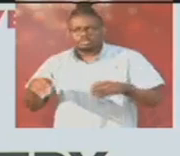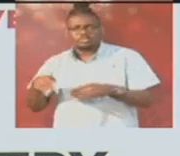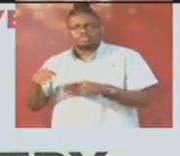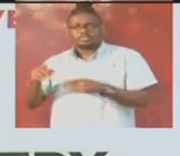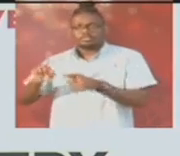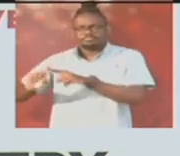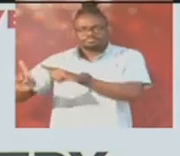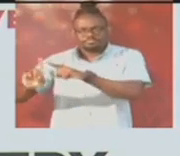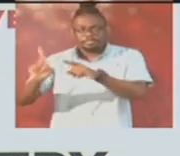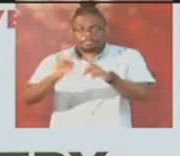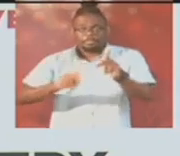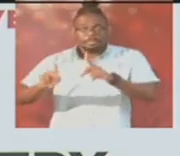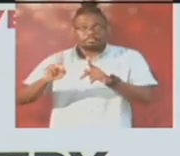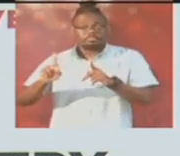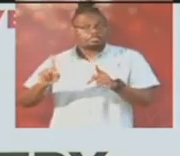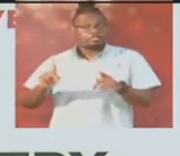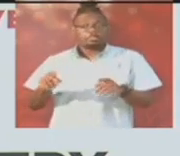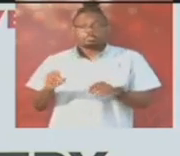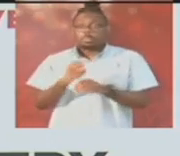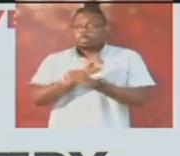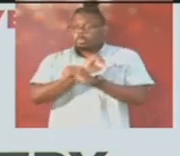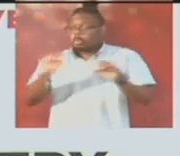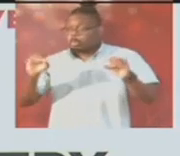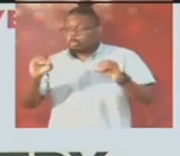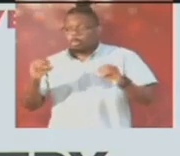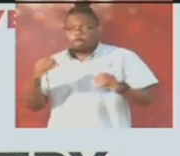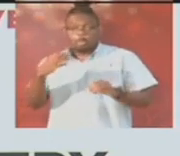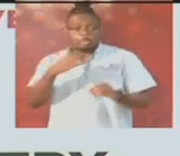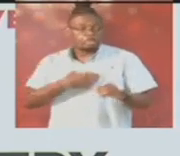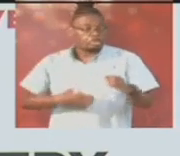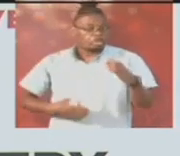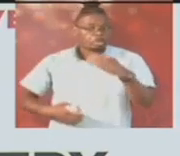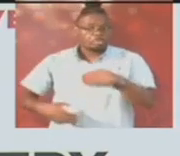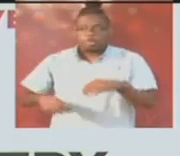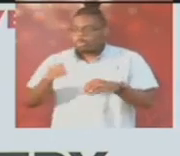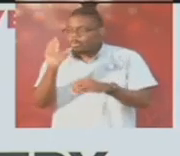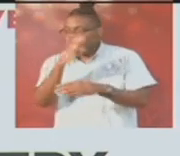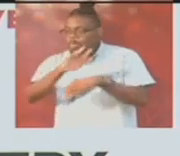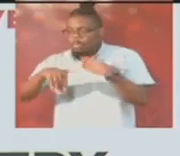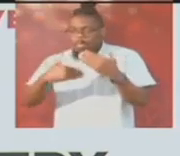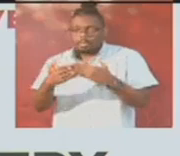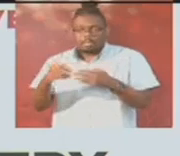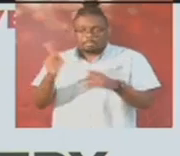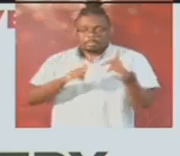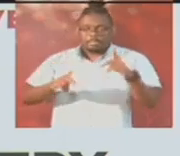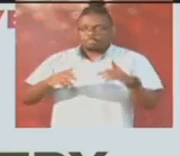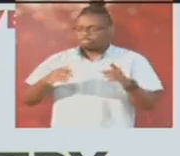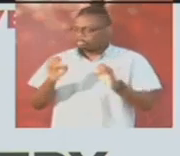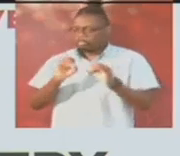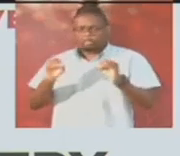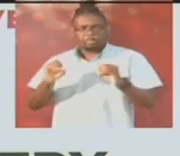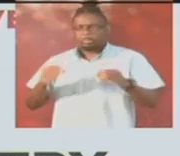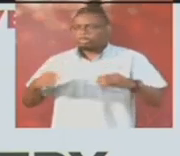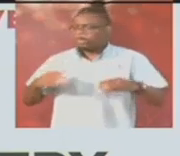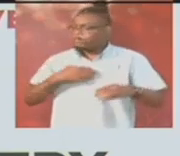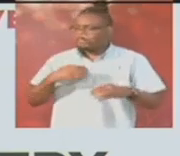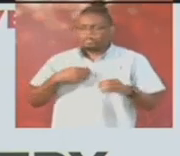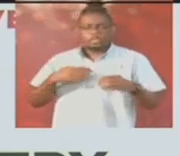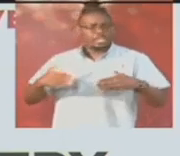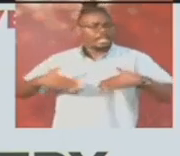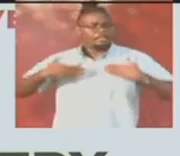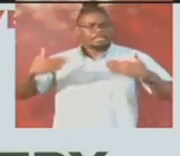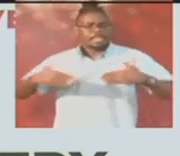have not had one customer complaint in any of the centers. I made sure to ask our